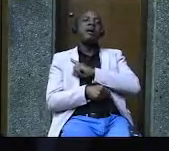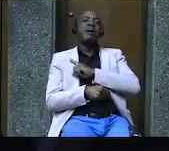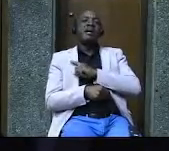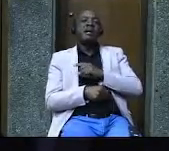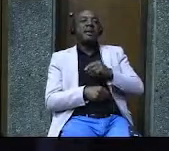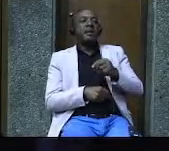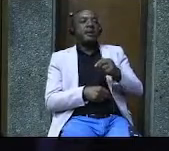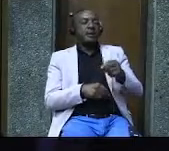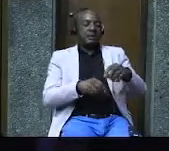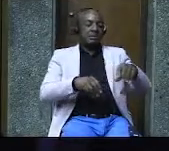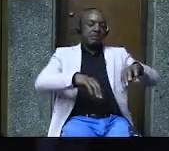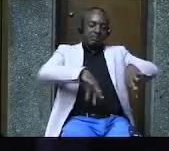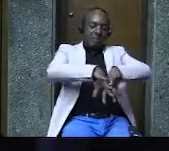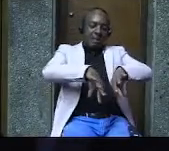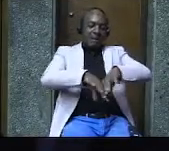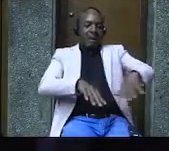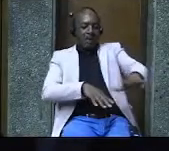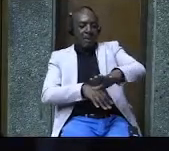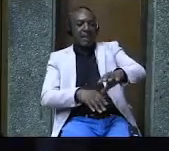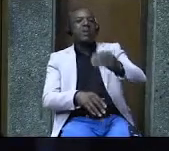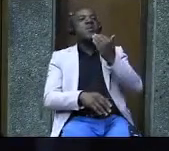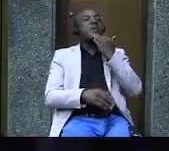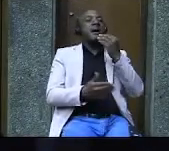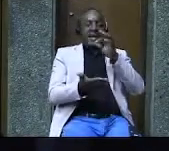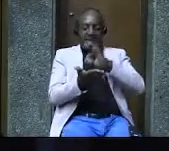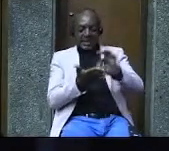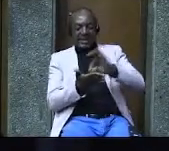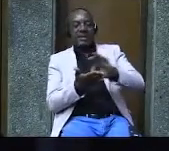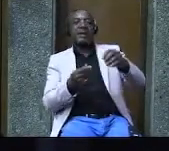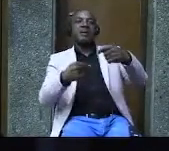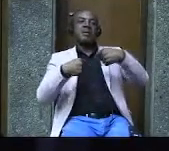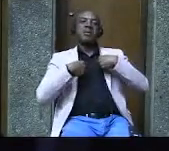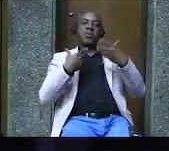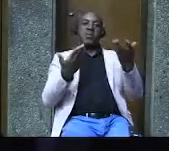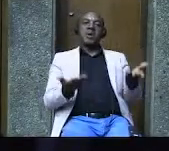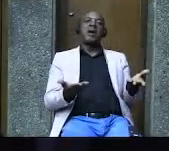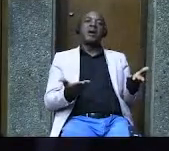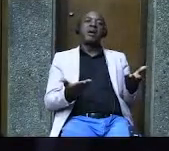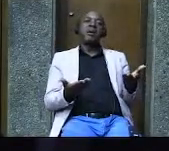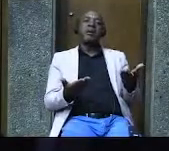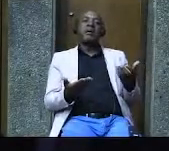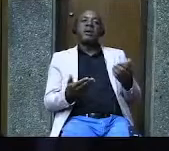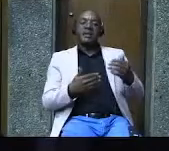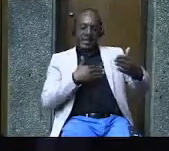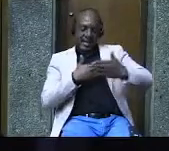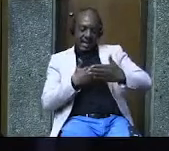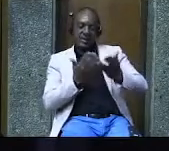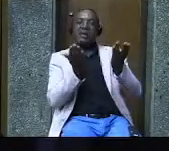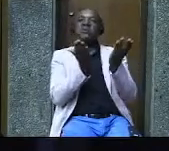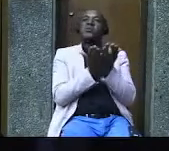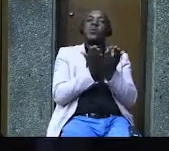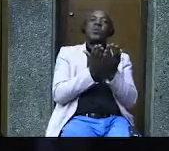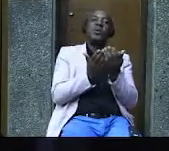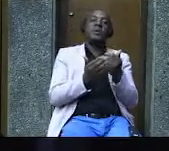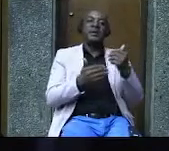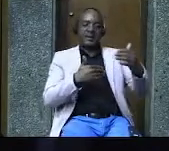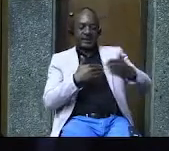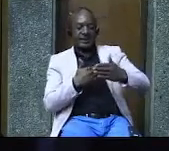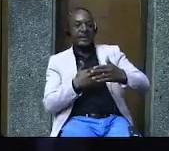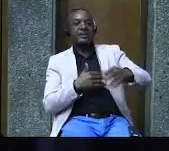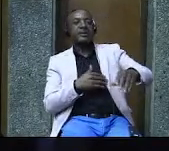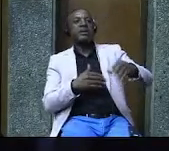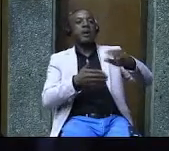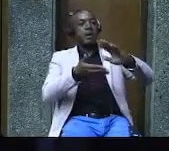dumping site itself di clean-wa ke rona because dipila dikolo tsa bana ba rona dipila matlo a rona ha hona motho